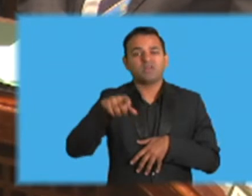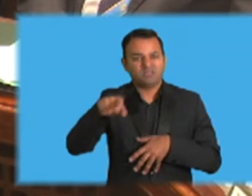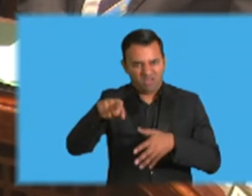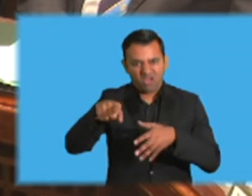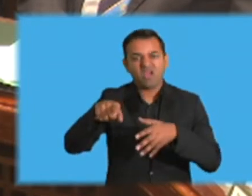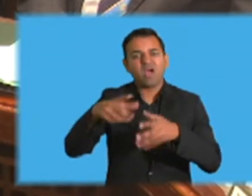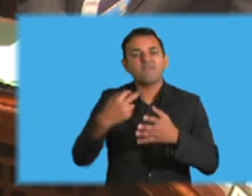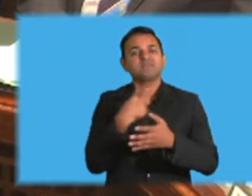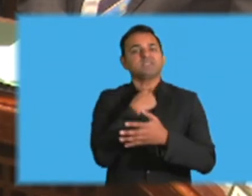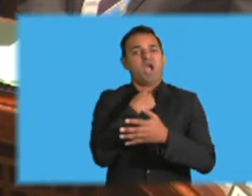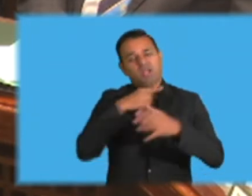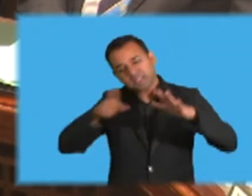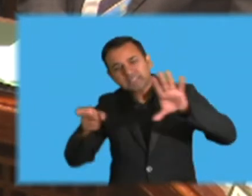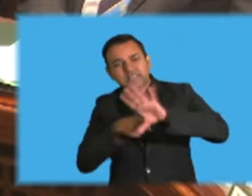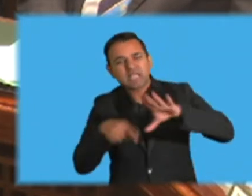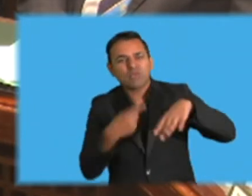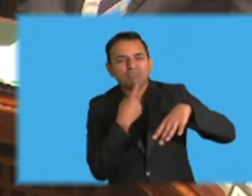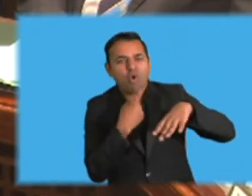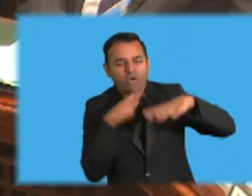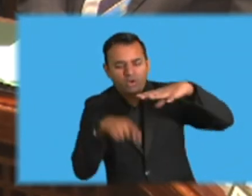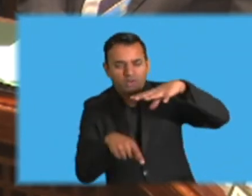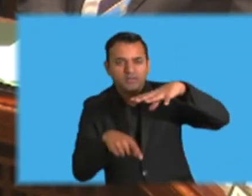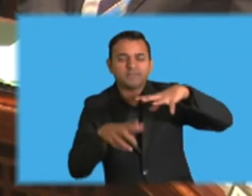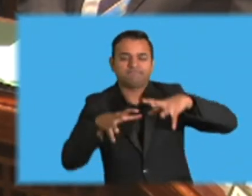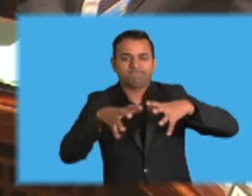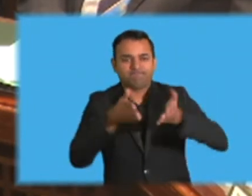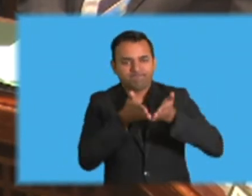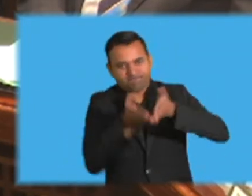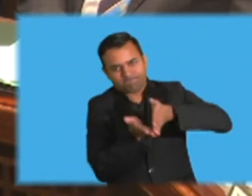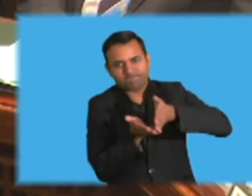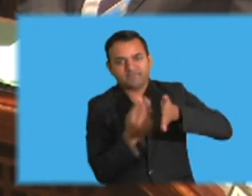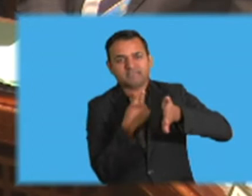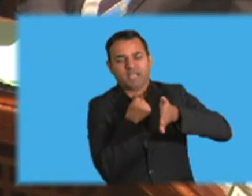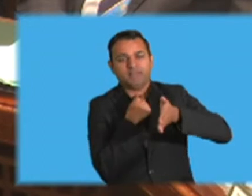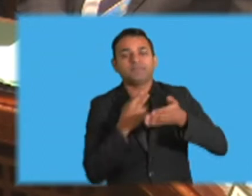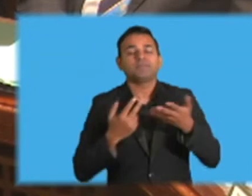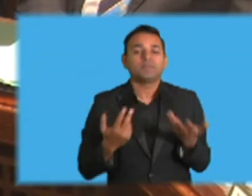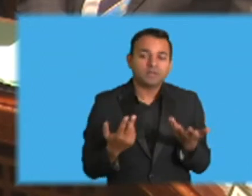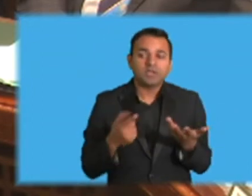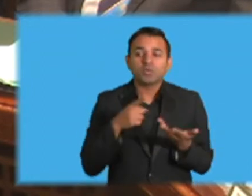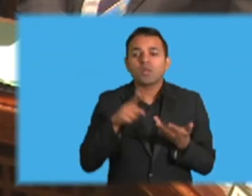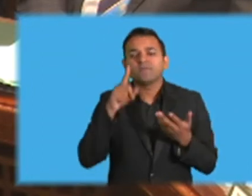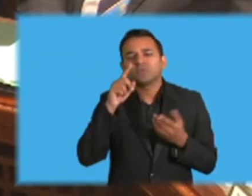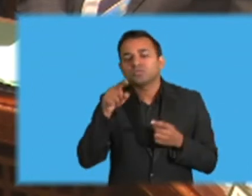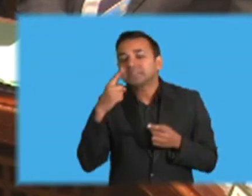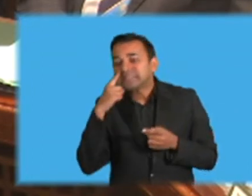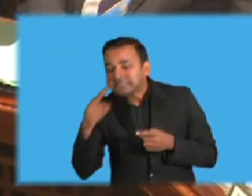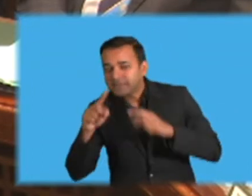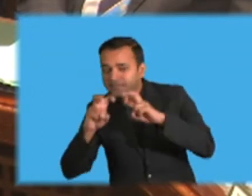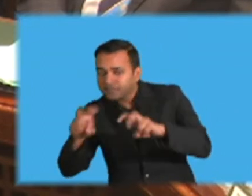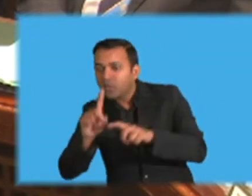Fiji will oversee the removal of this wreck as the incident had